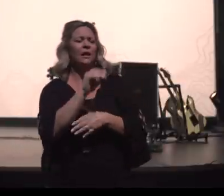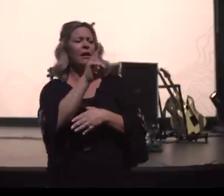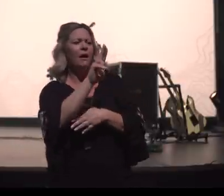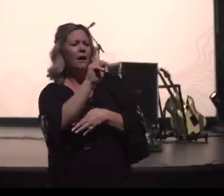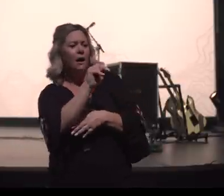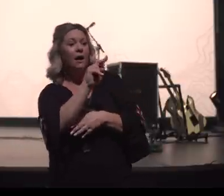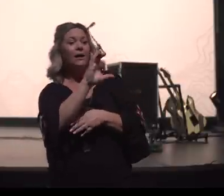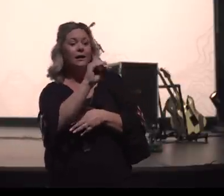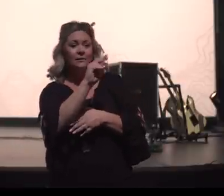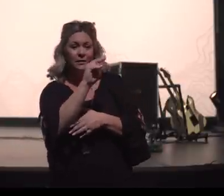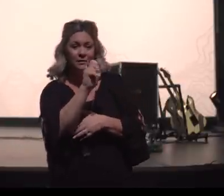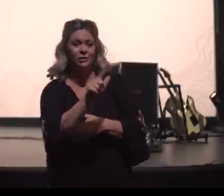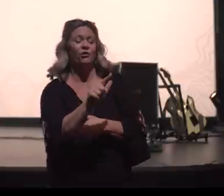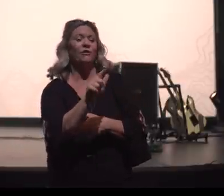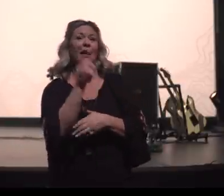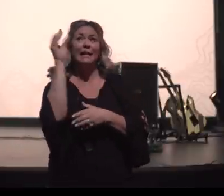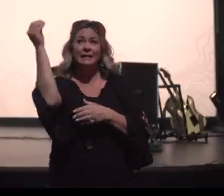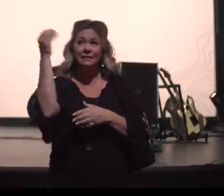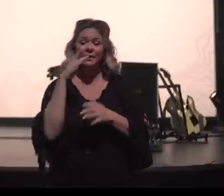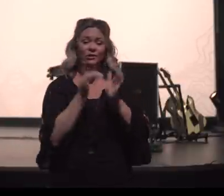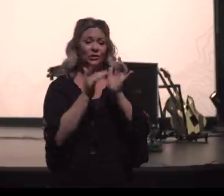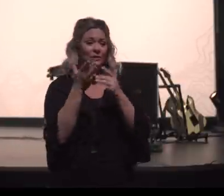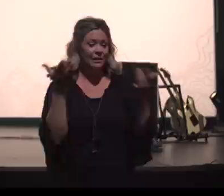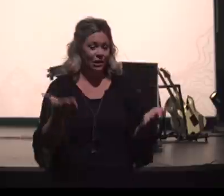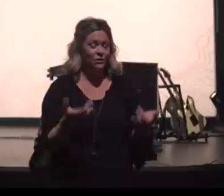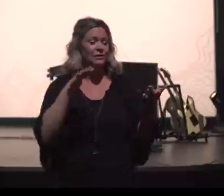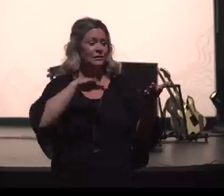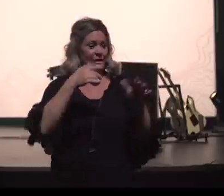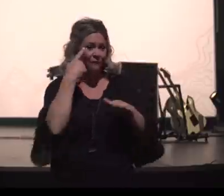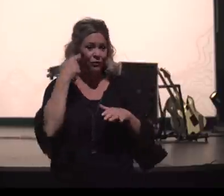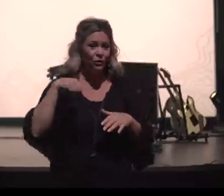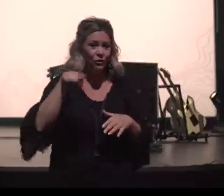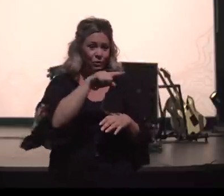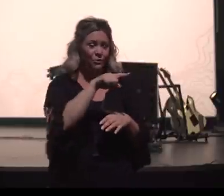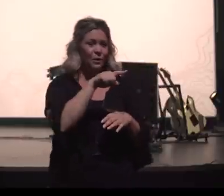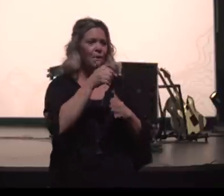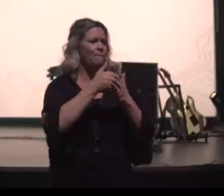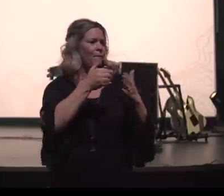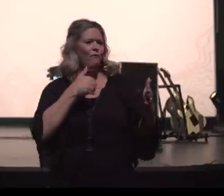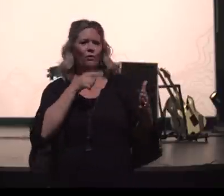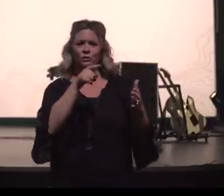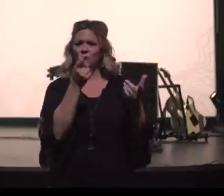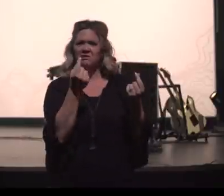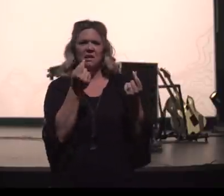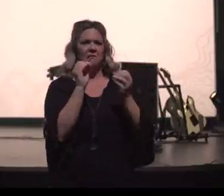unconditional, and he sent Jesus to die for you before you did jack for him.